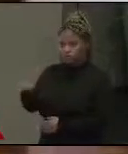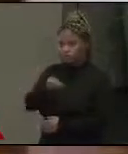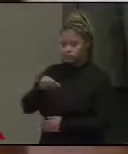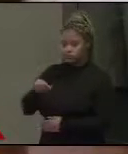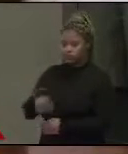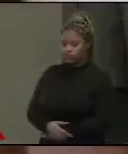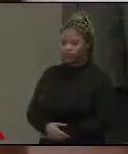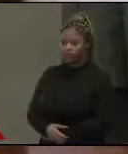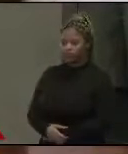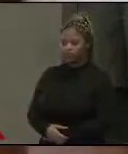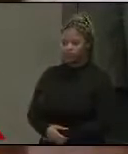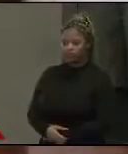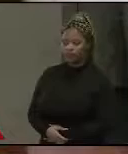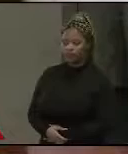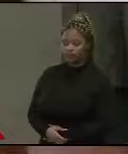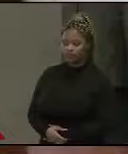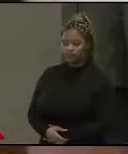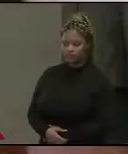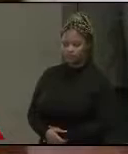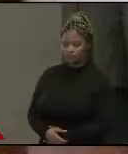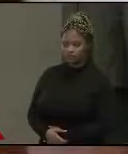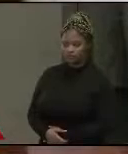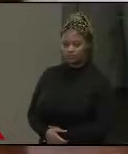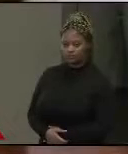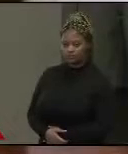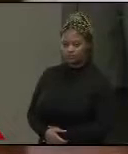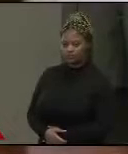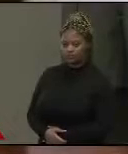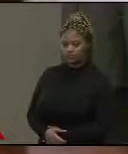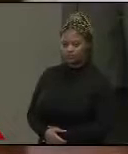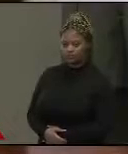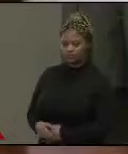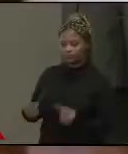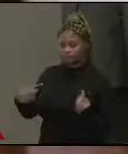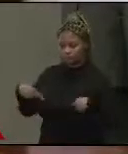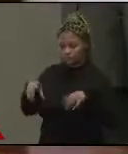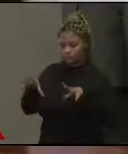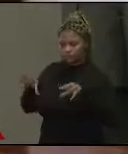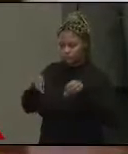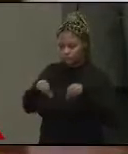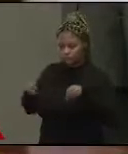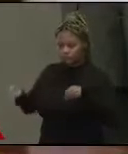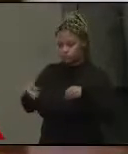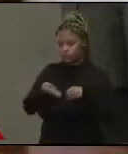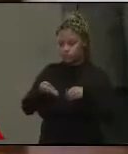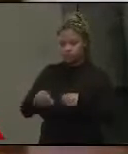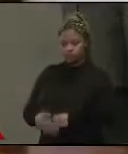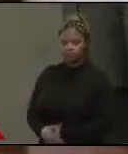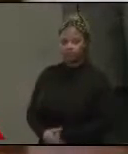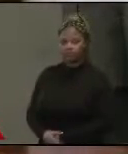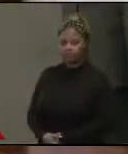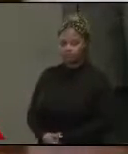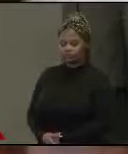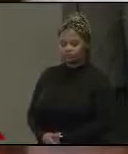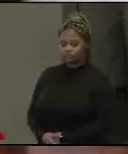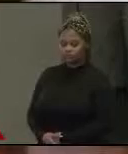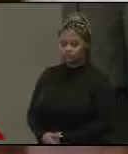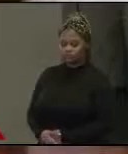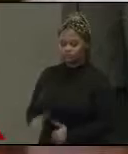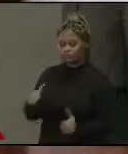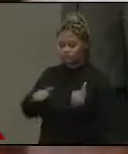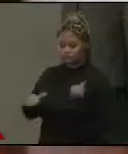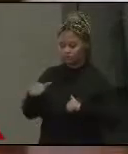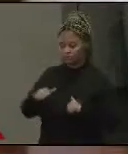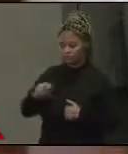from national. We do really appreciate their presence. The acting, the Vice